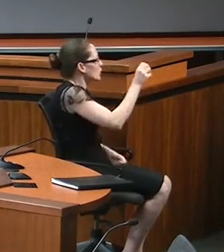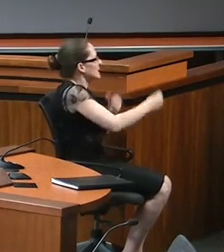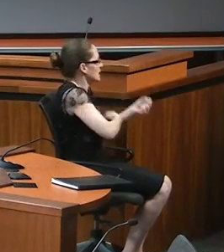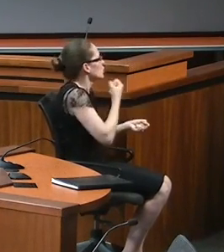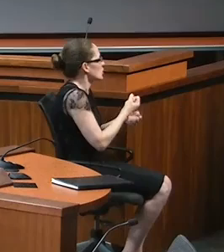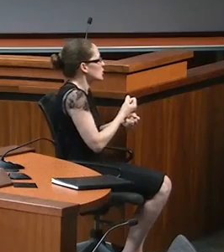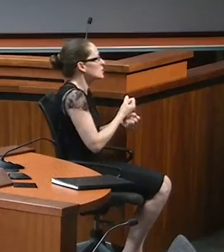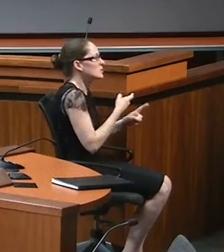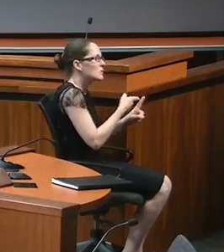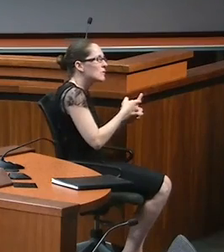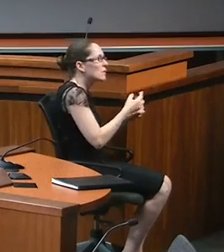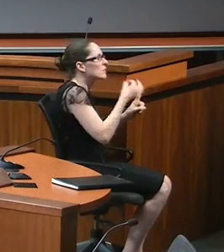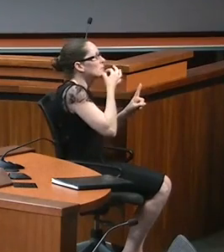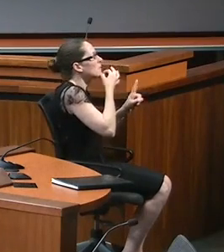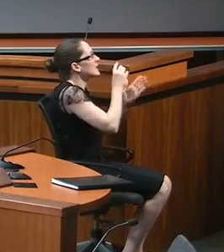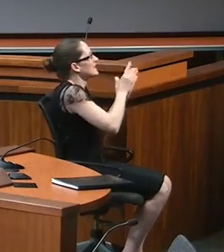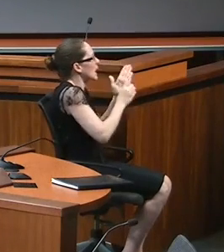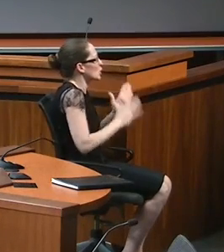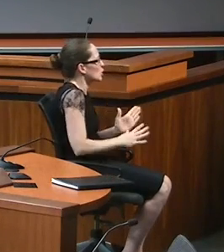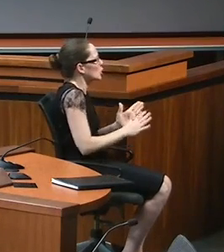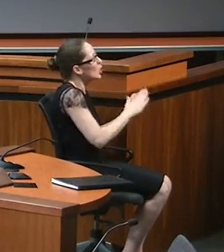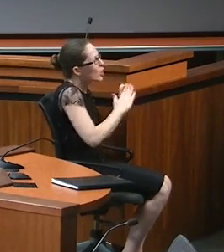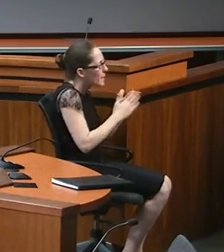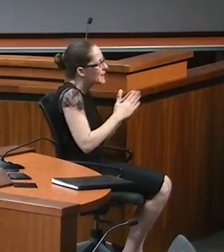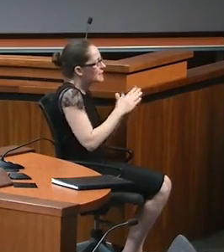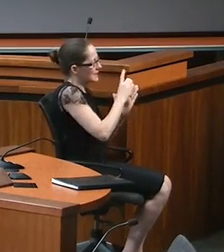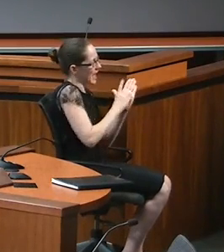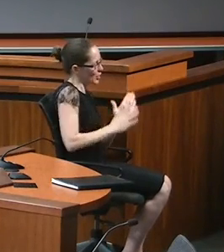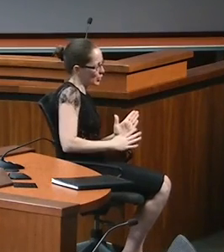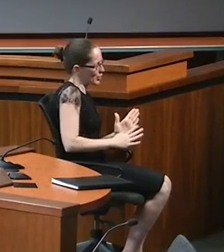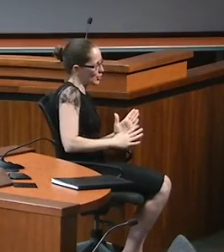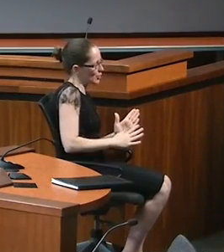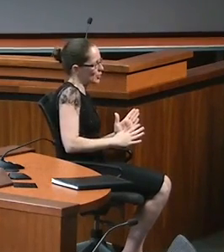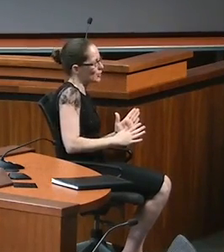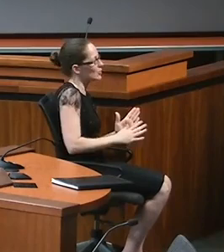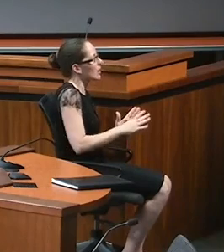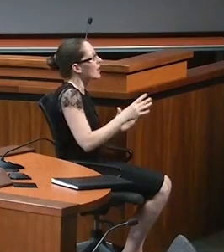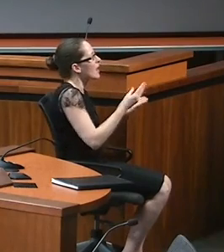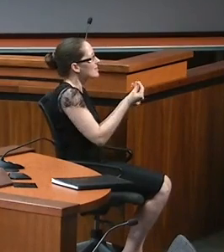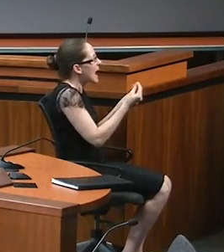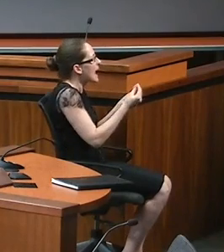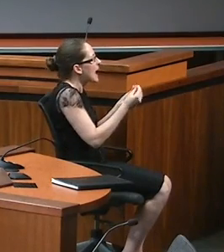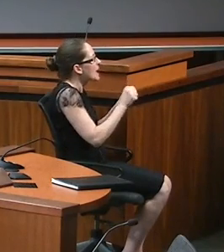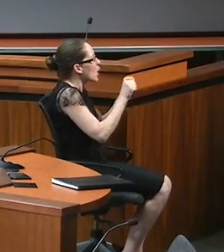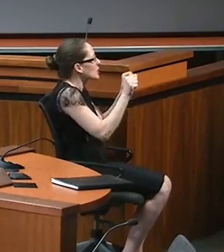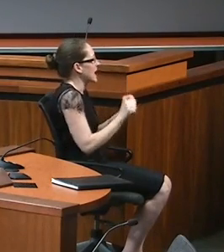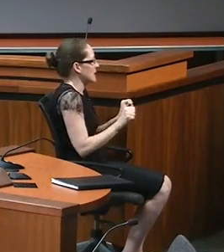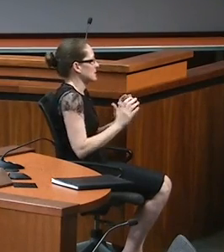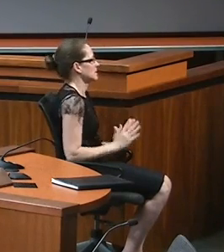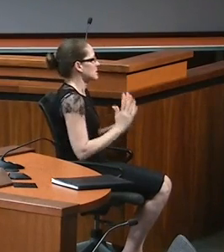an excellent designer, urban designer, landscape architect, and he'll talk a little bit about his firm, Mahan